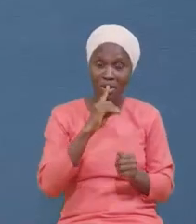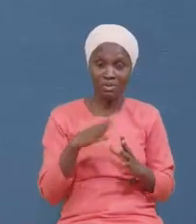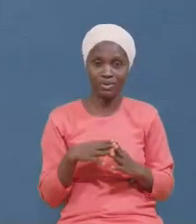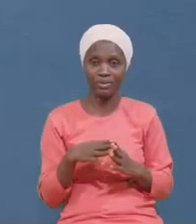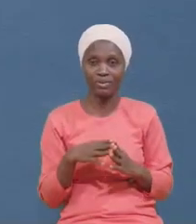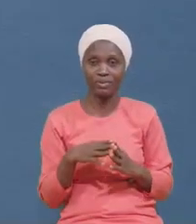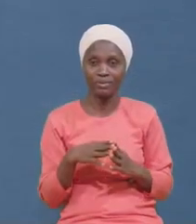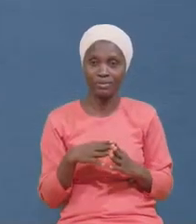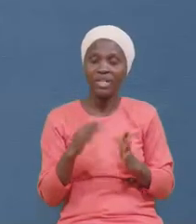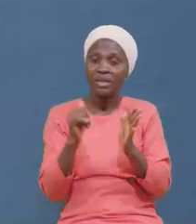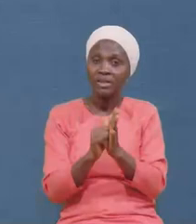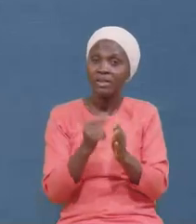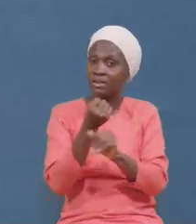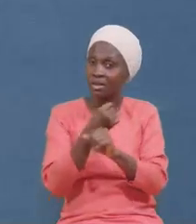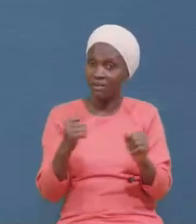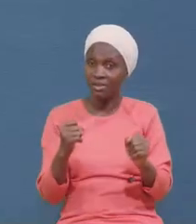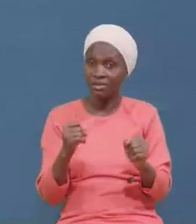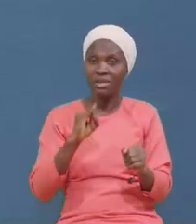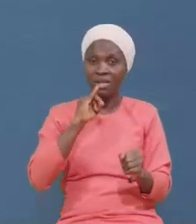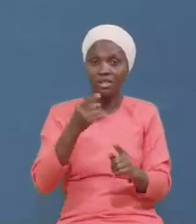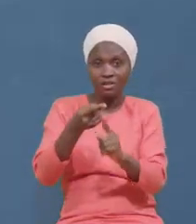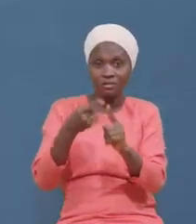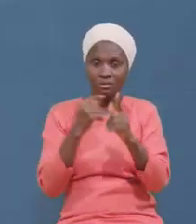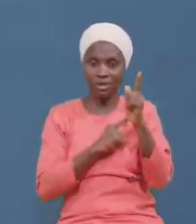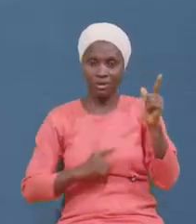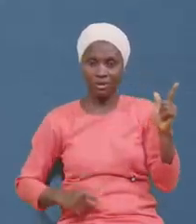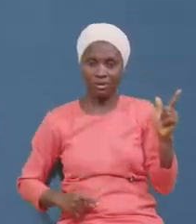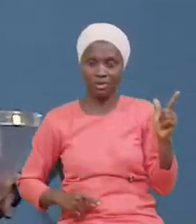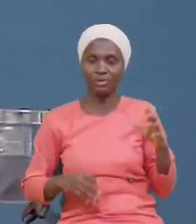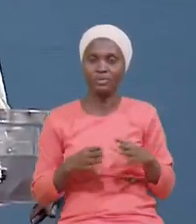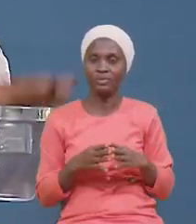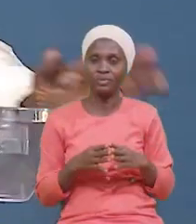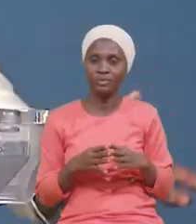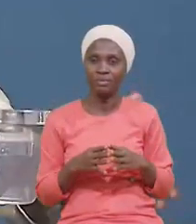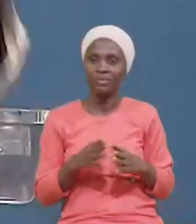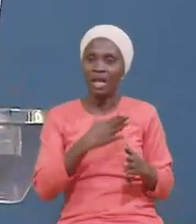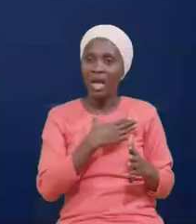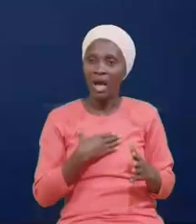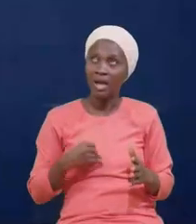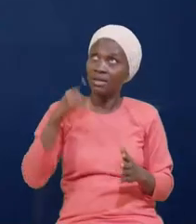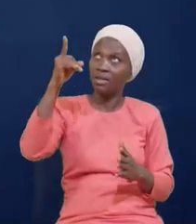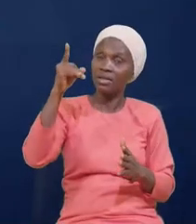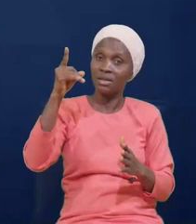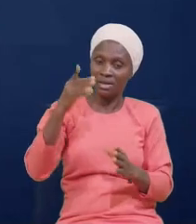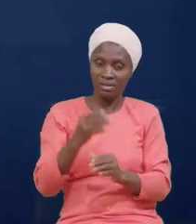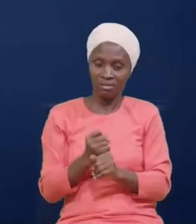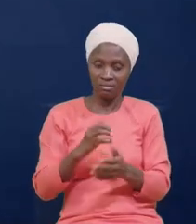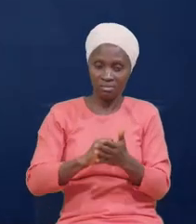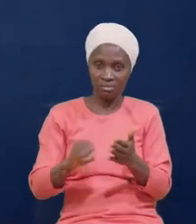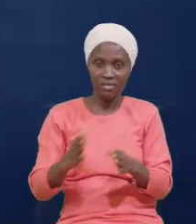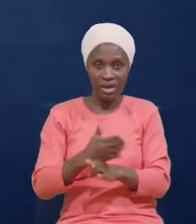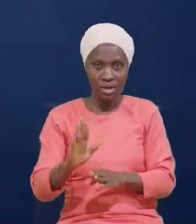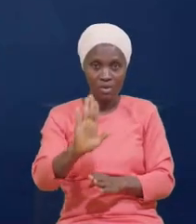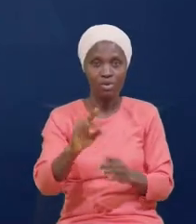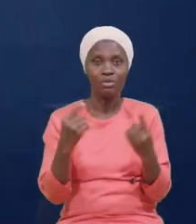meeru oppukunte that salvation is of the lord rakshana prabhuvudi and he takes away your sin ayana mee